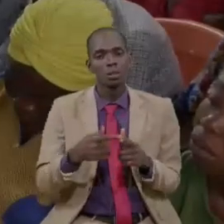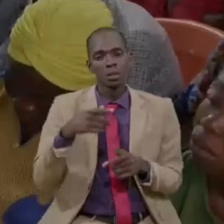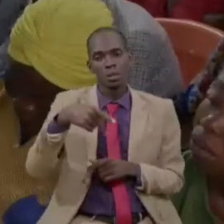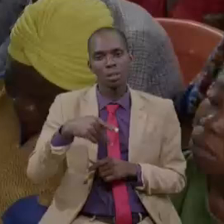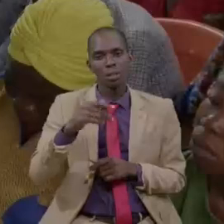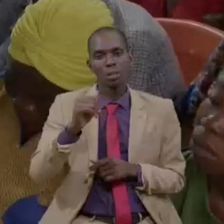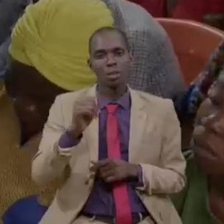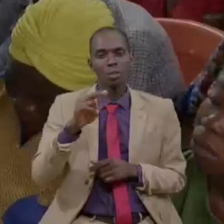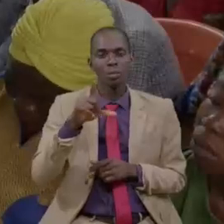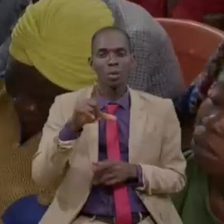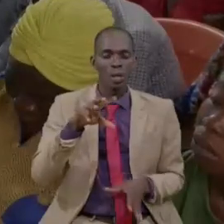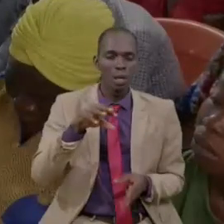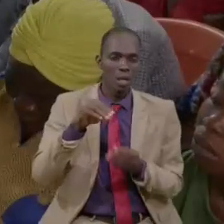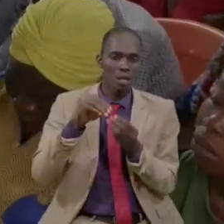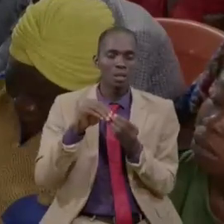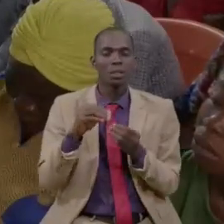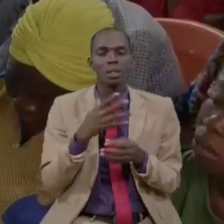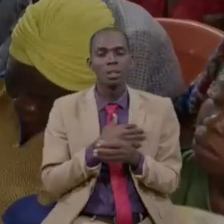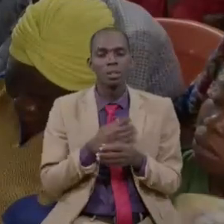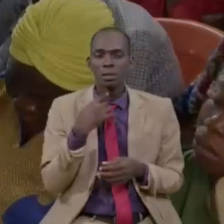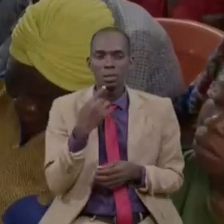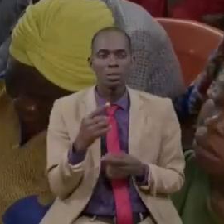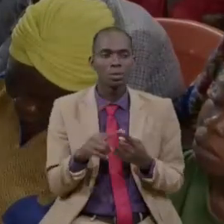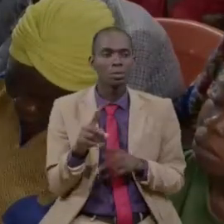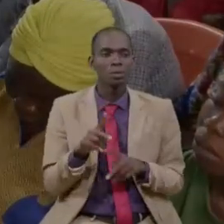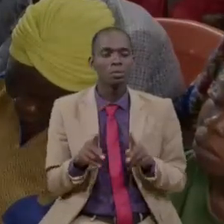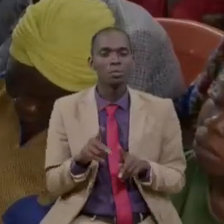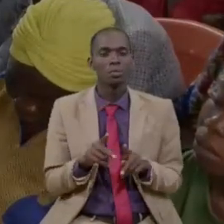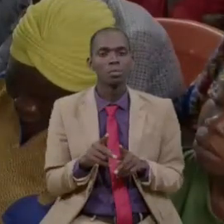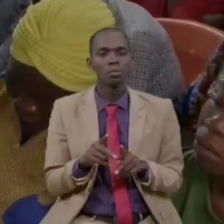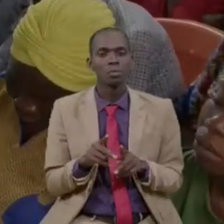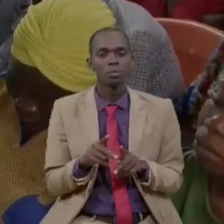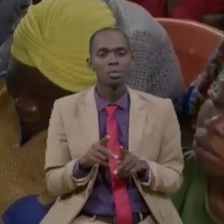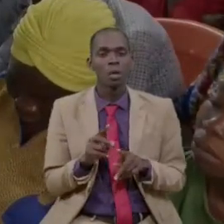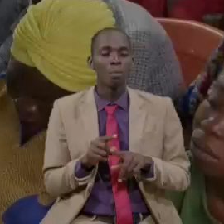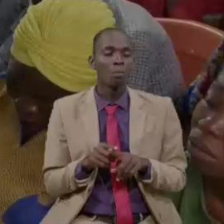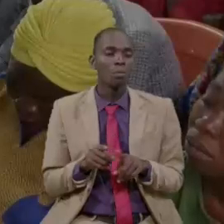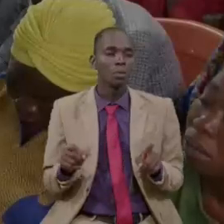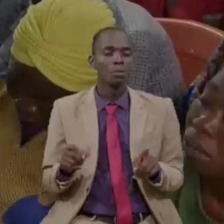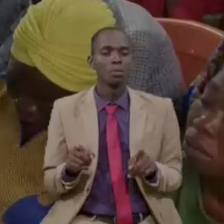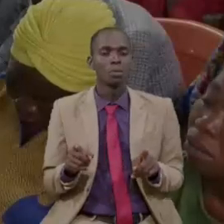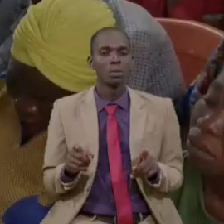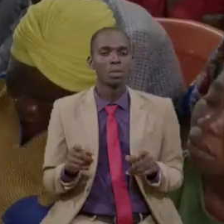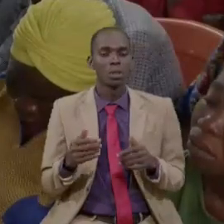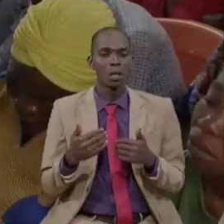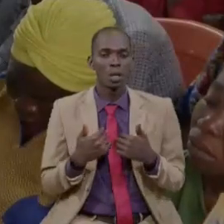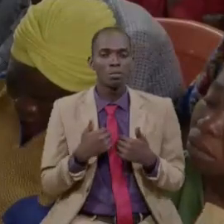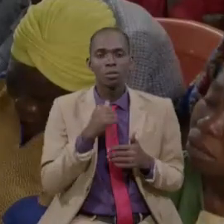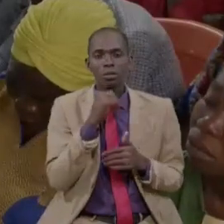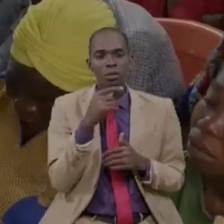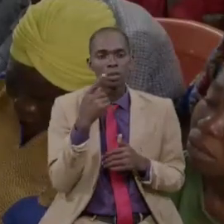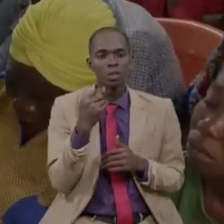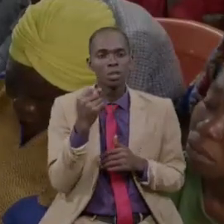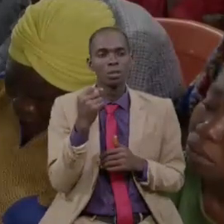for some have not the knowledge of God.